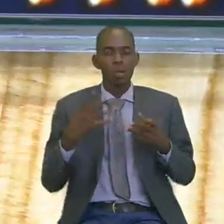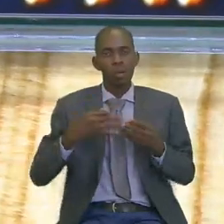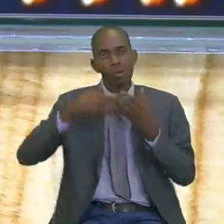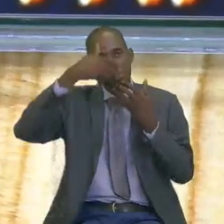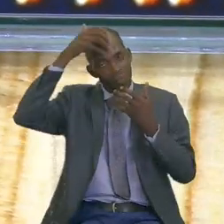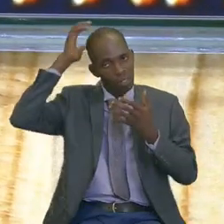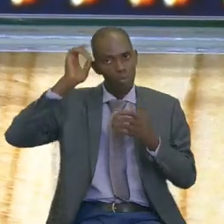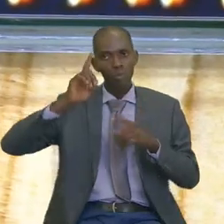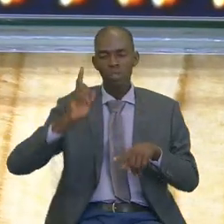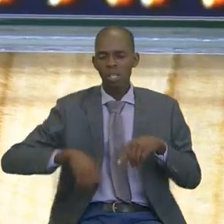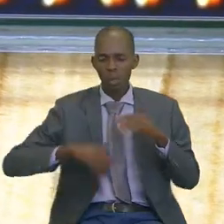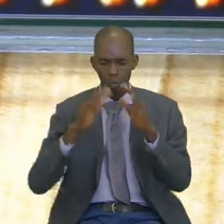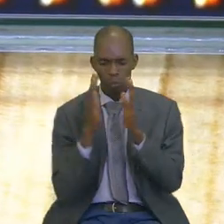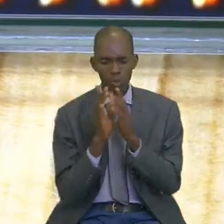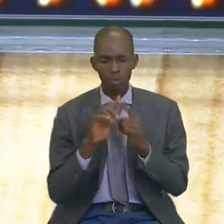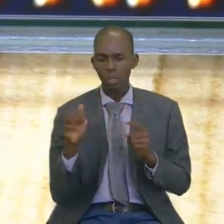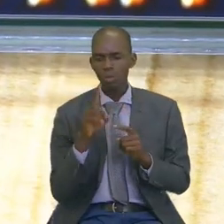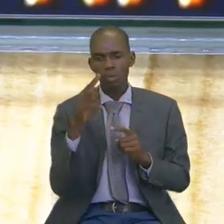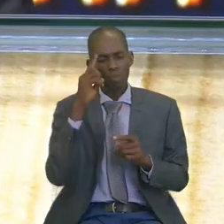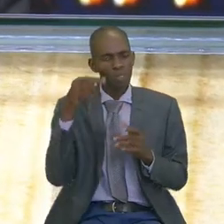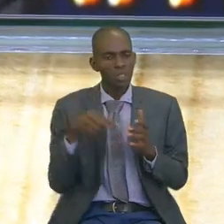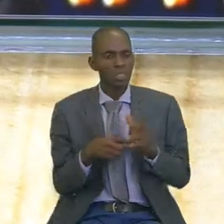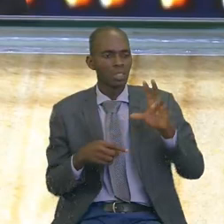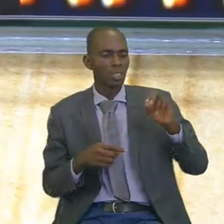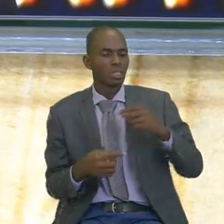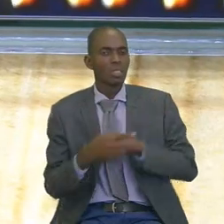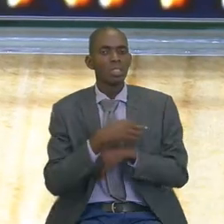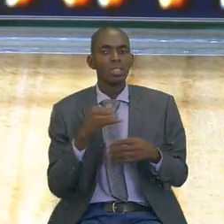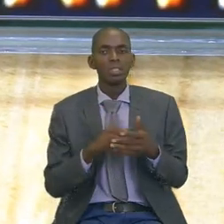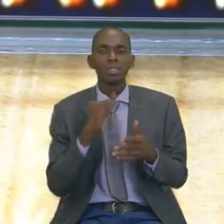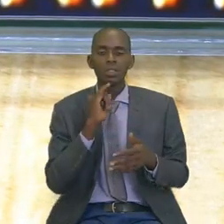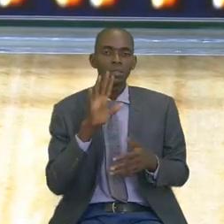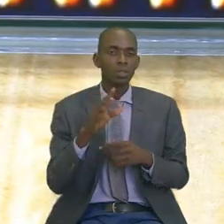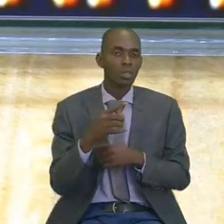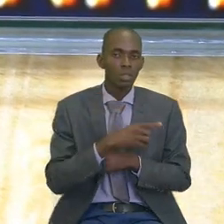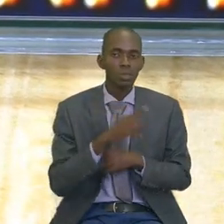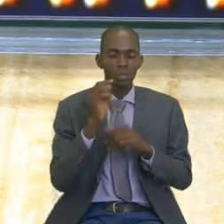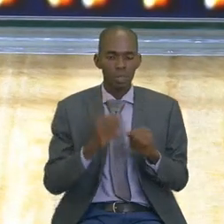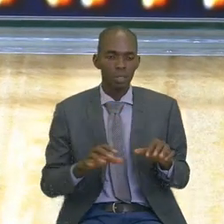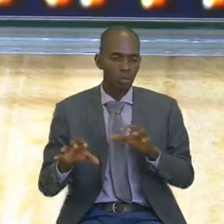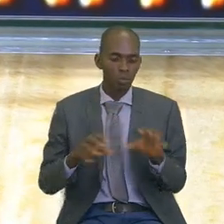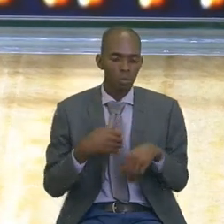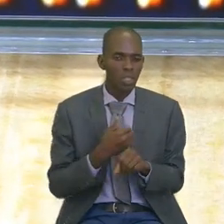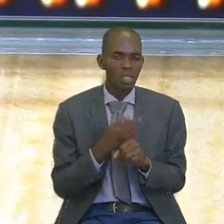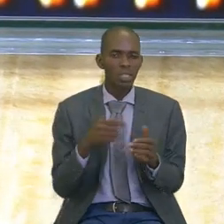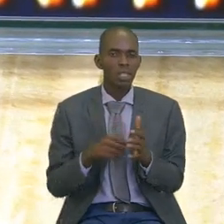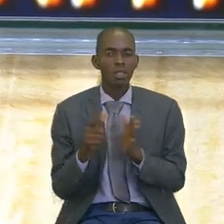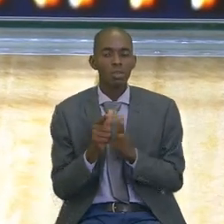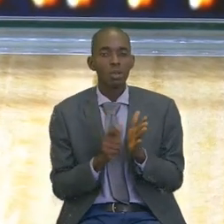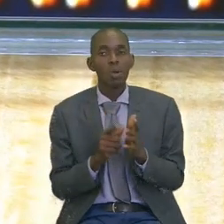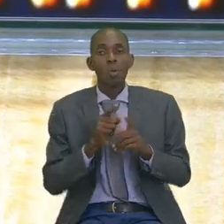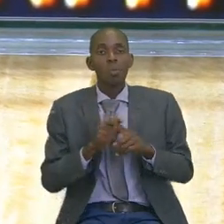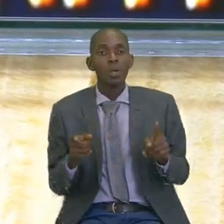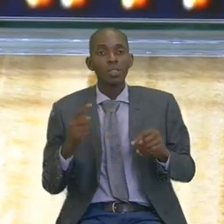cannot pray to anybody for these 30 days. It is their day. They can make this edict, they can make this law, but then the day of